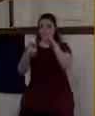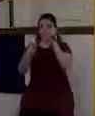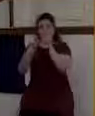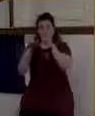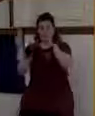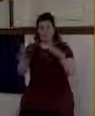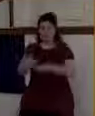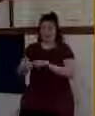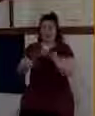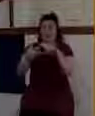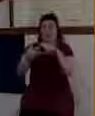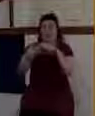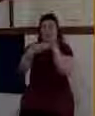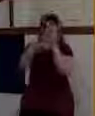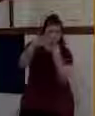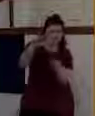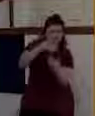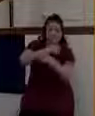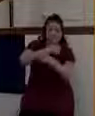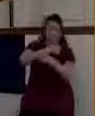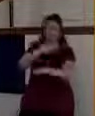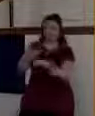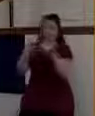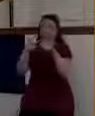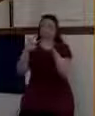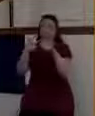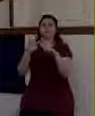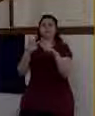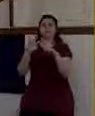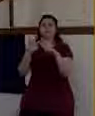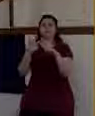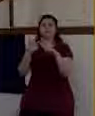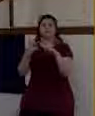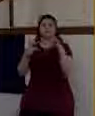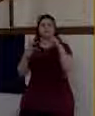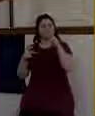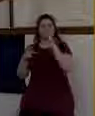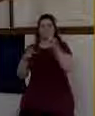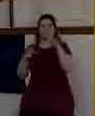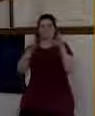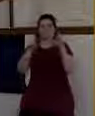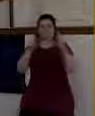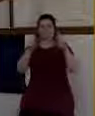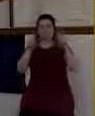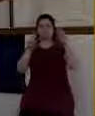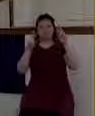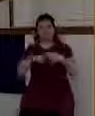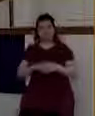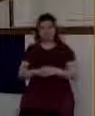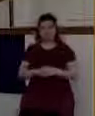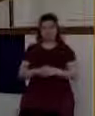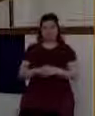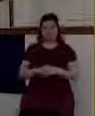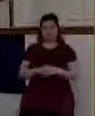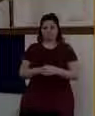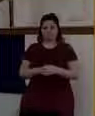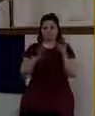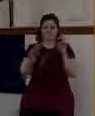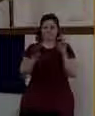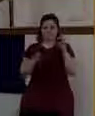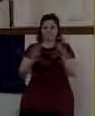see a subtle temptation, but I want you to see a severe judgment. Because look at verse 20, and it came to pass as they sat at the